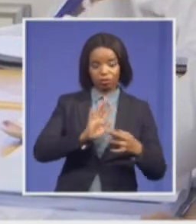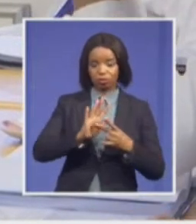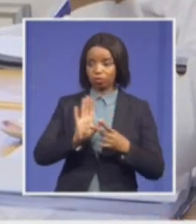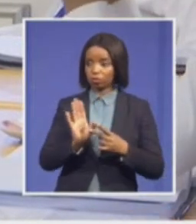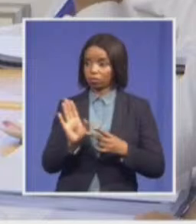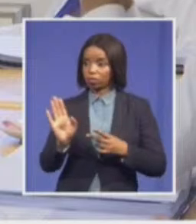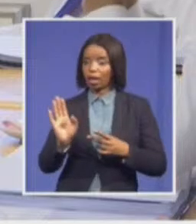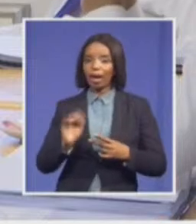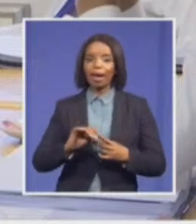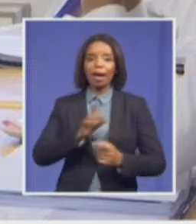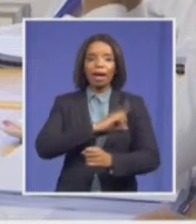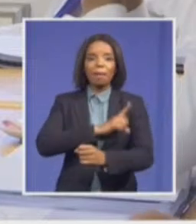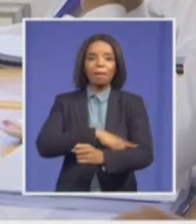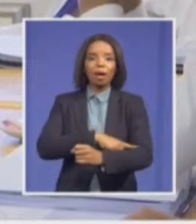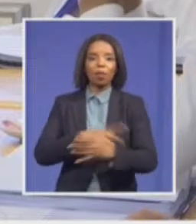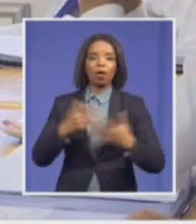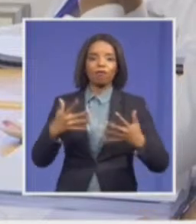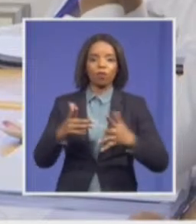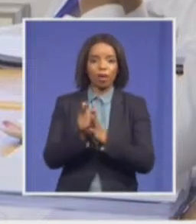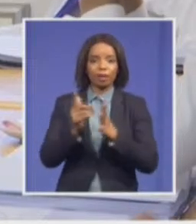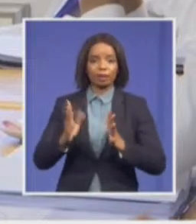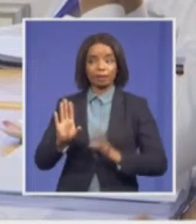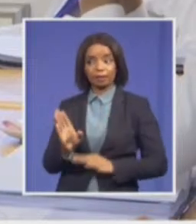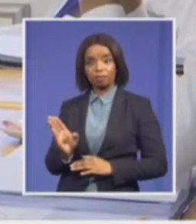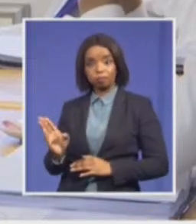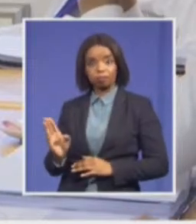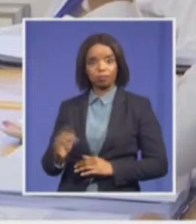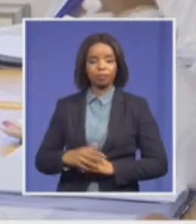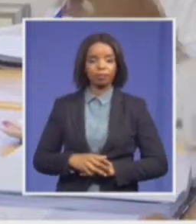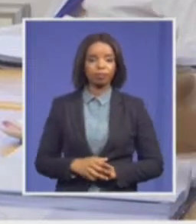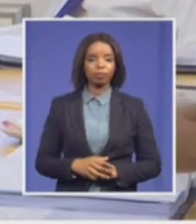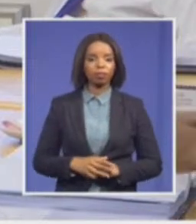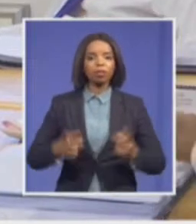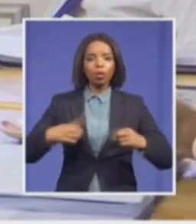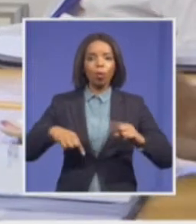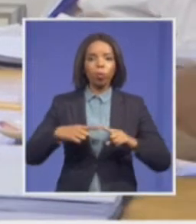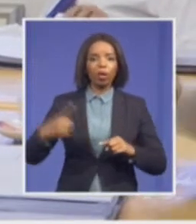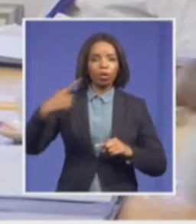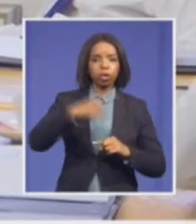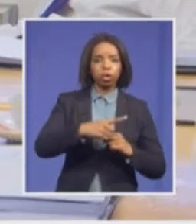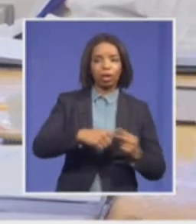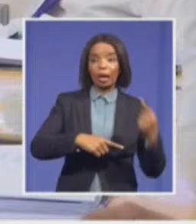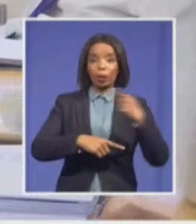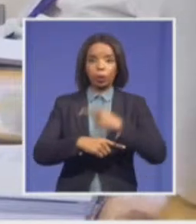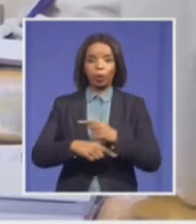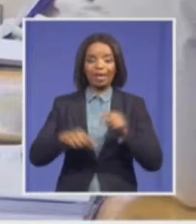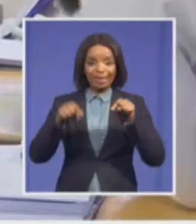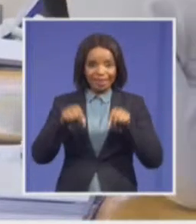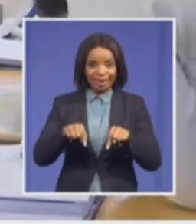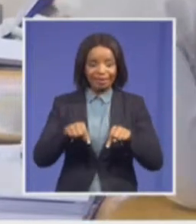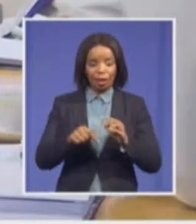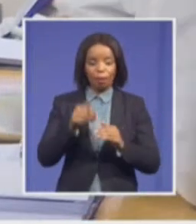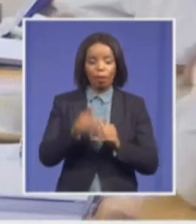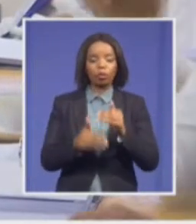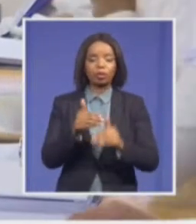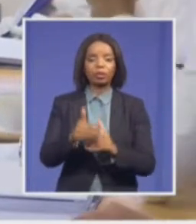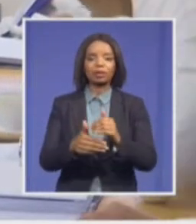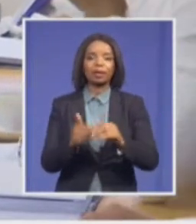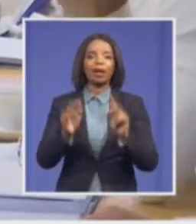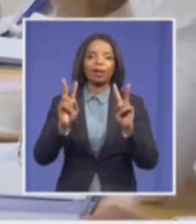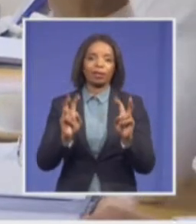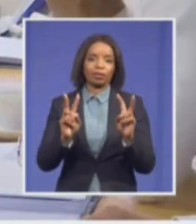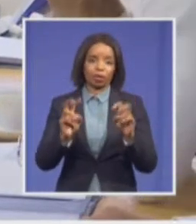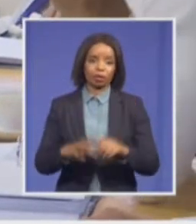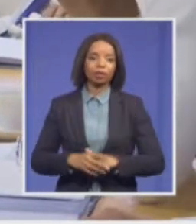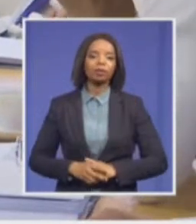we're not making any allegations against the judge. These are procedural issues which he has agreed. He didn't object to these things. He says, I'm going to give them to you. But